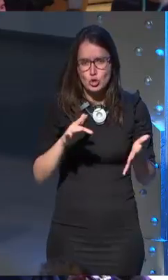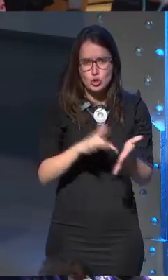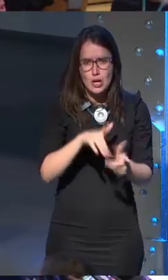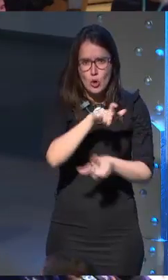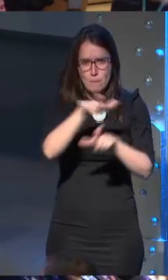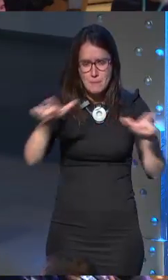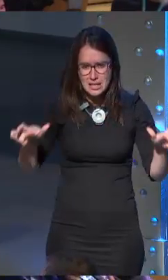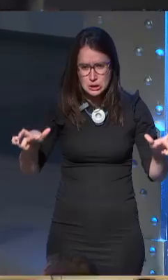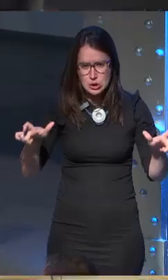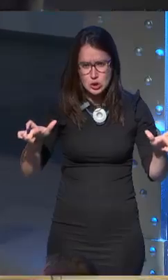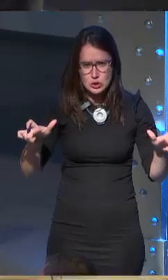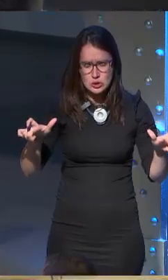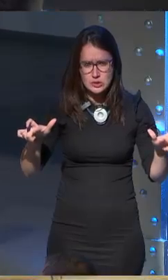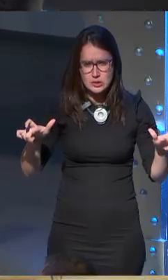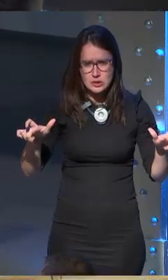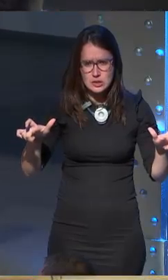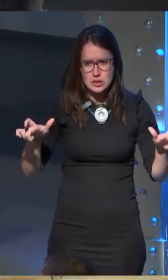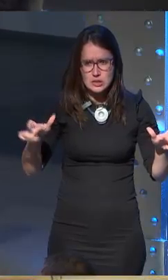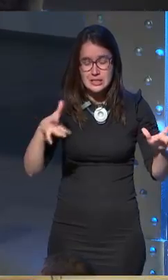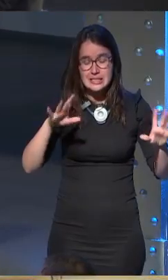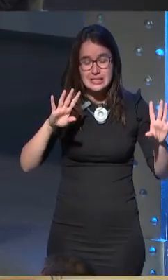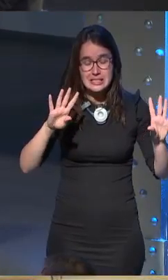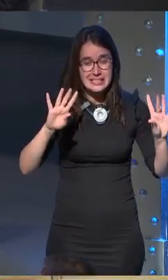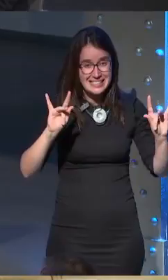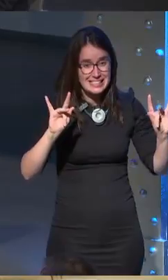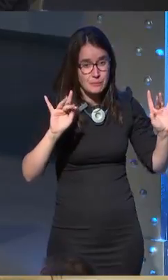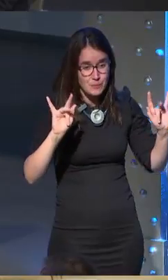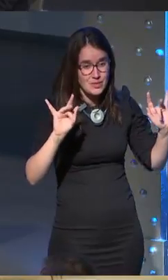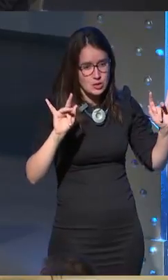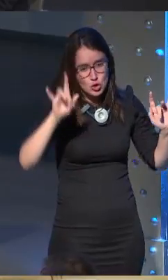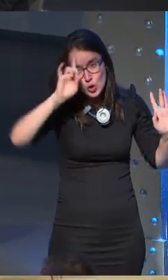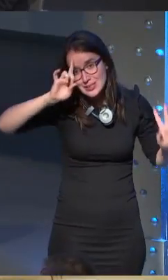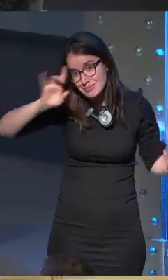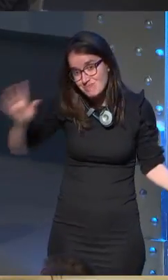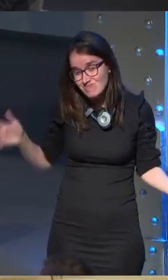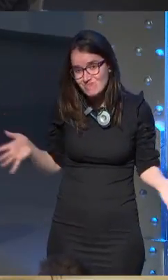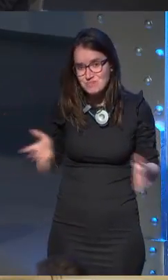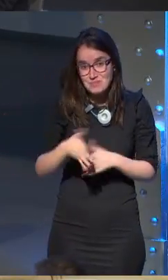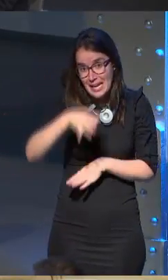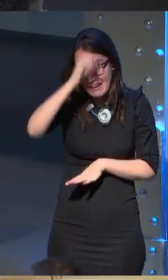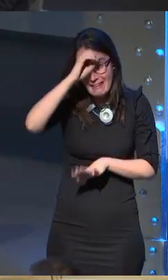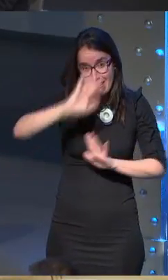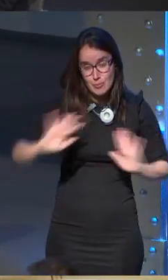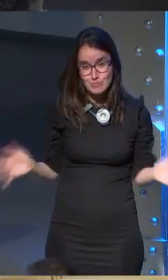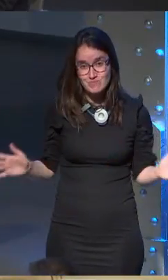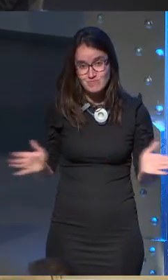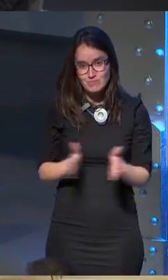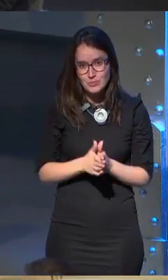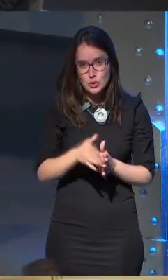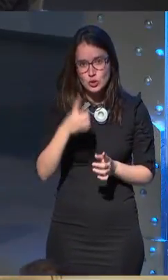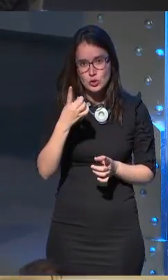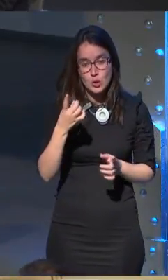speaking about an event that happened with Space. It's called none. No fue su caso. It was not your